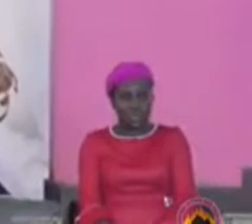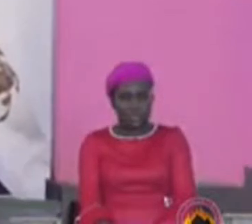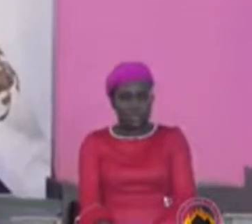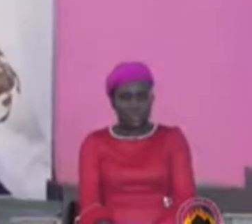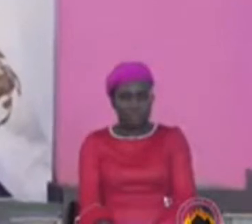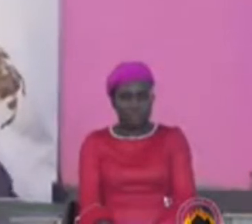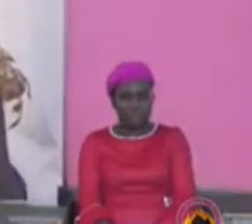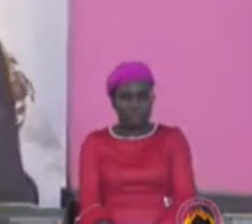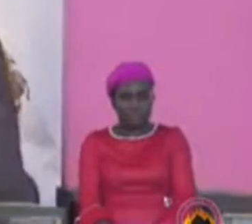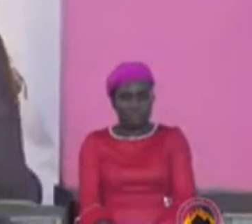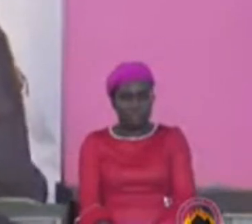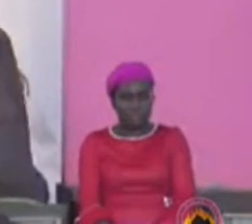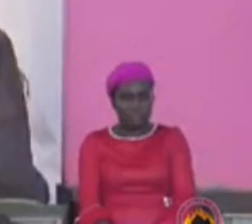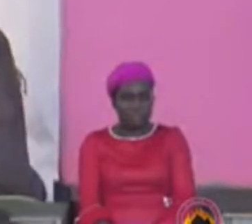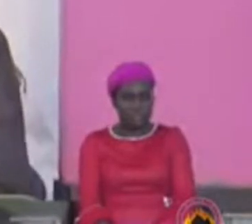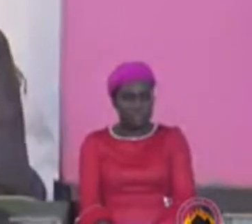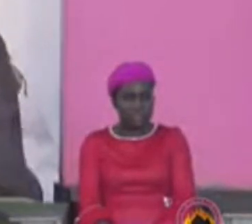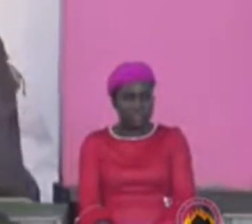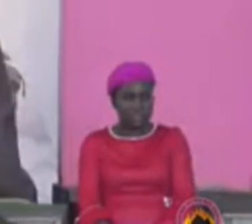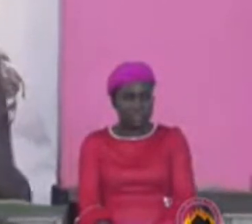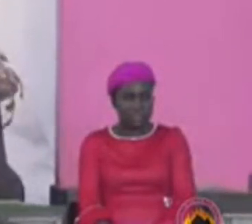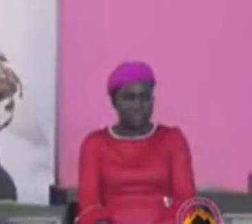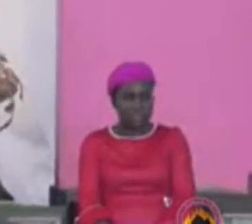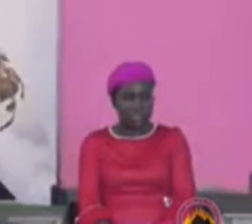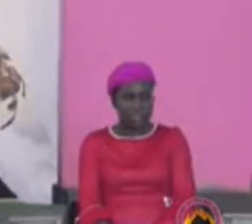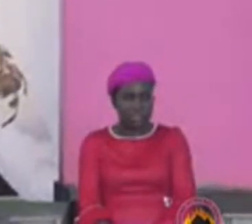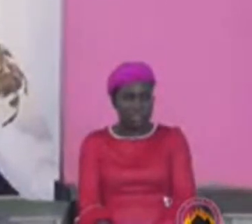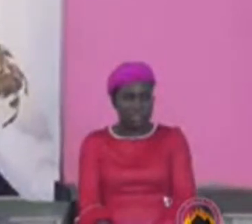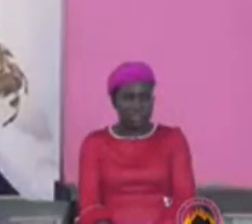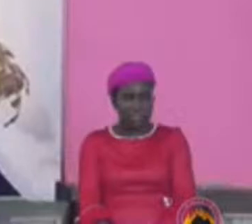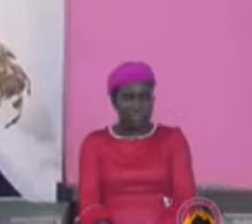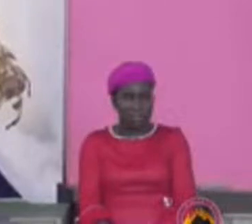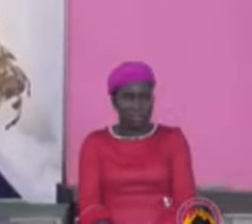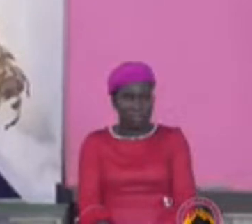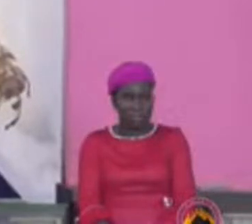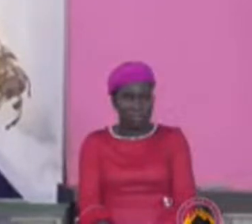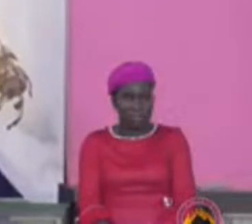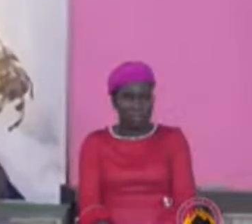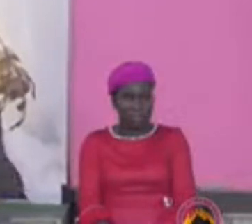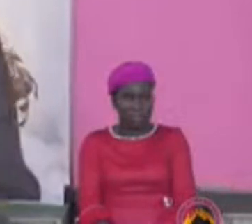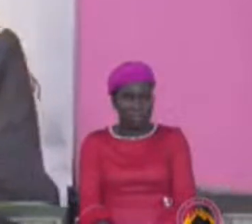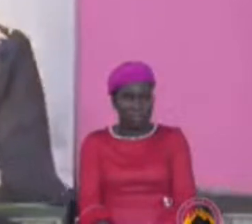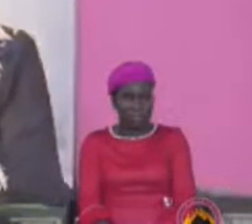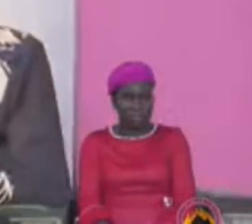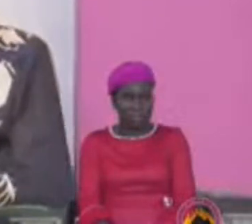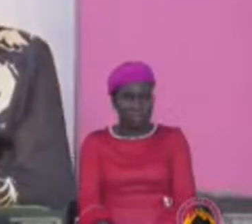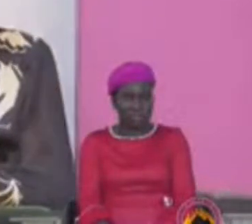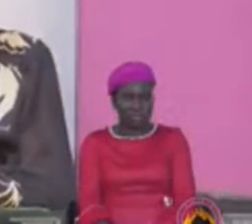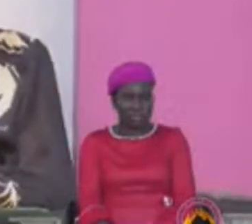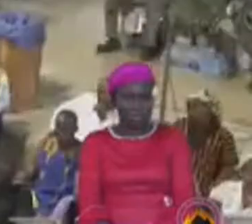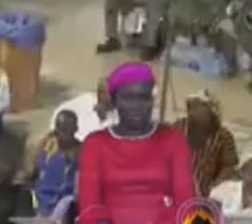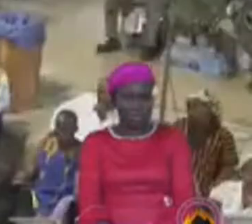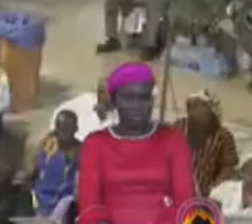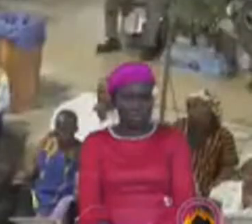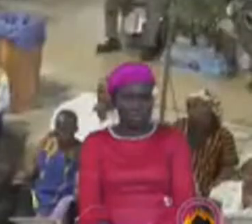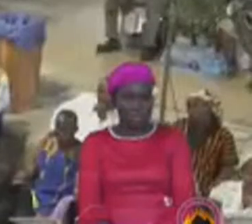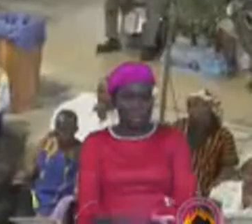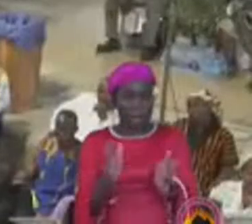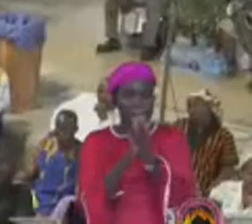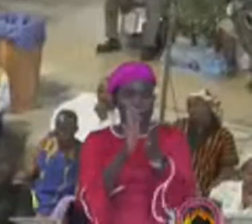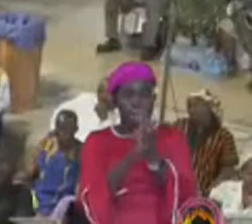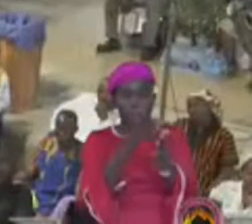glory of God, he was injured in his leg, and today, all the pain has disappeared. Praise the name of the Lord. Your name. Praise the